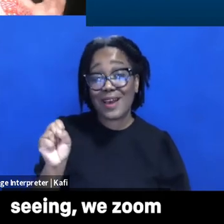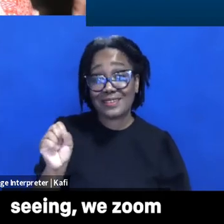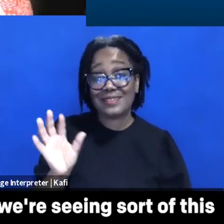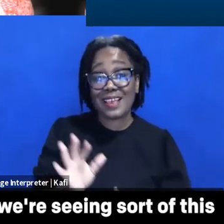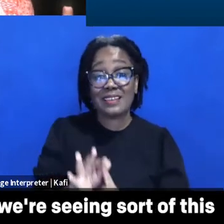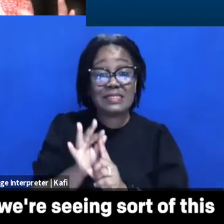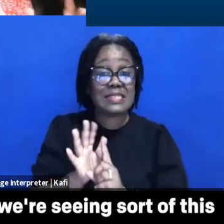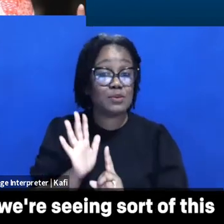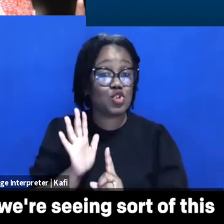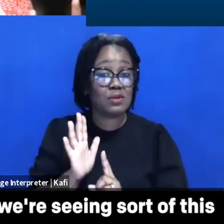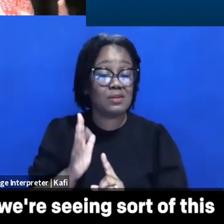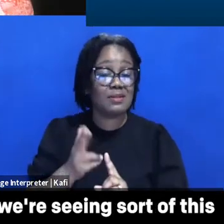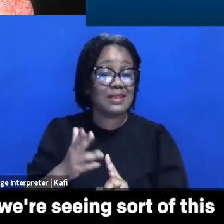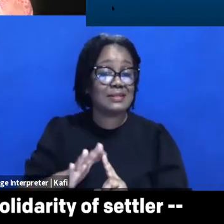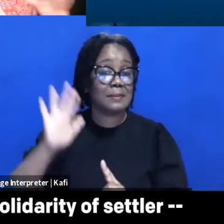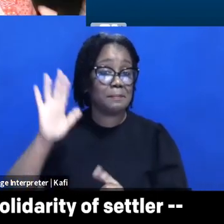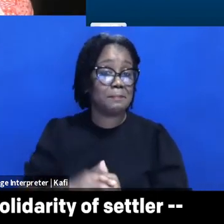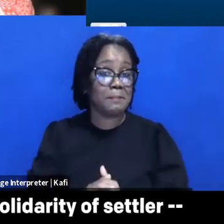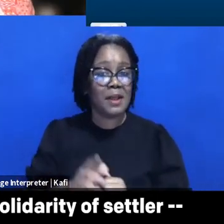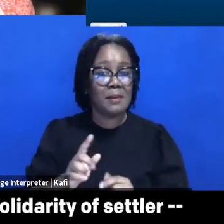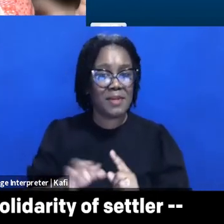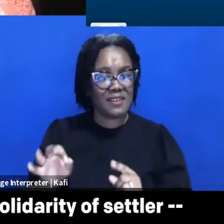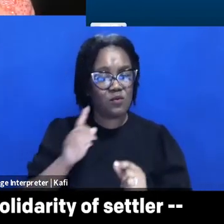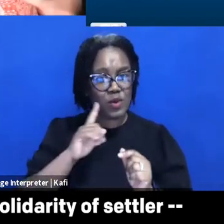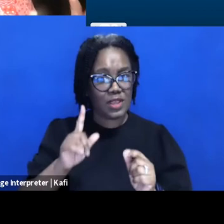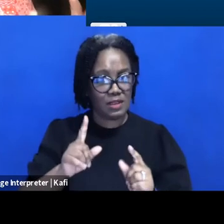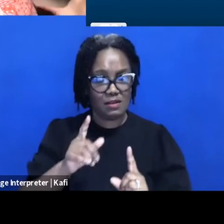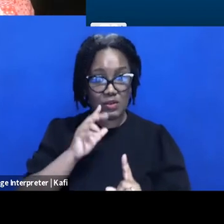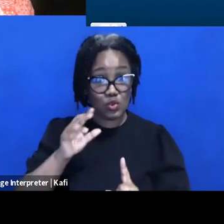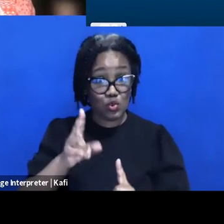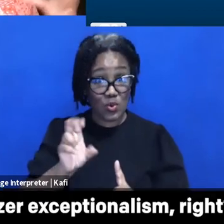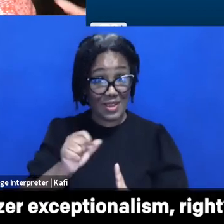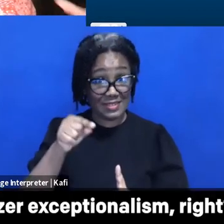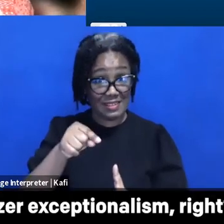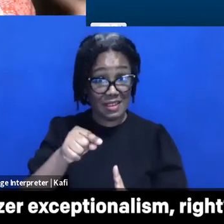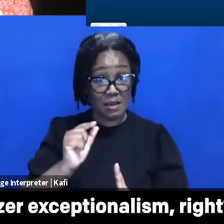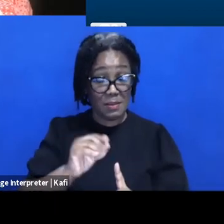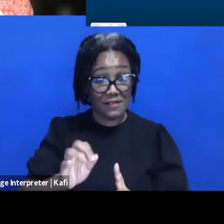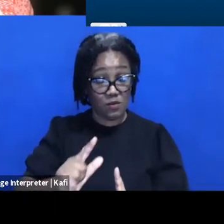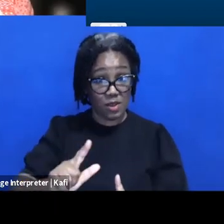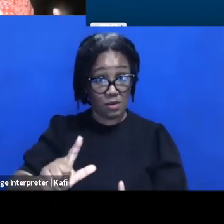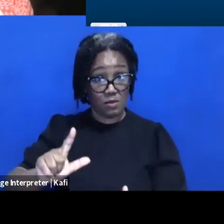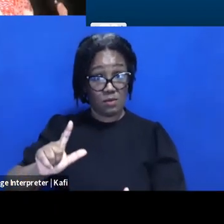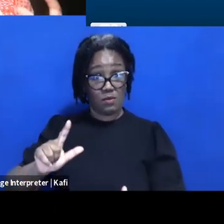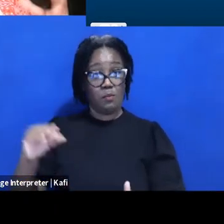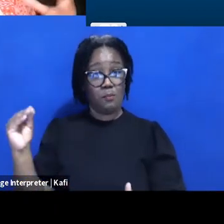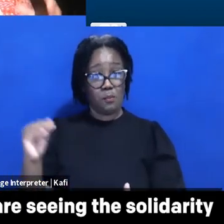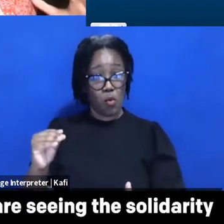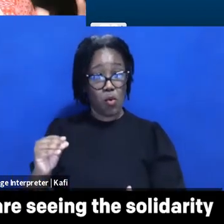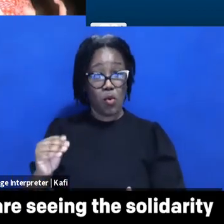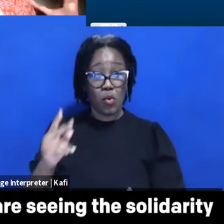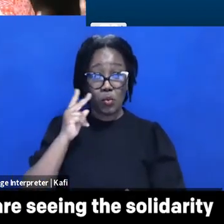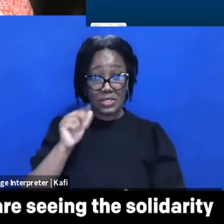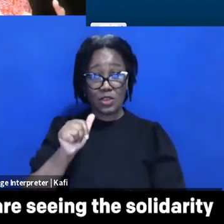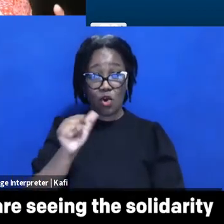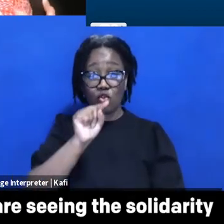we zoom out, we are seeing sort of this solidarity of settler colonizer exceptionalisms, right? We are